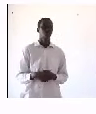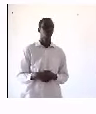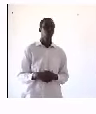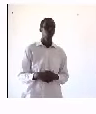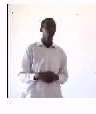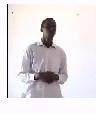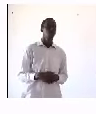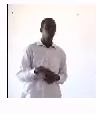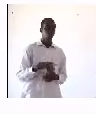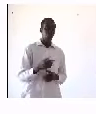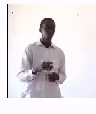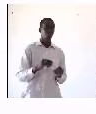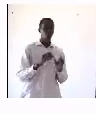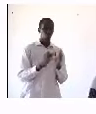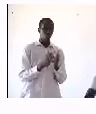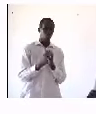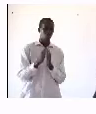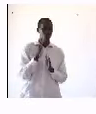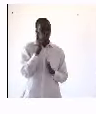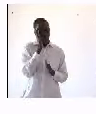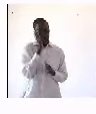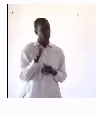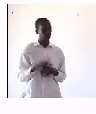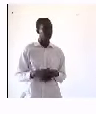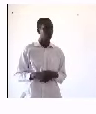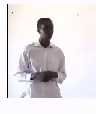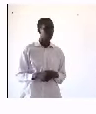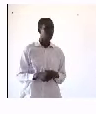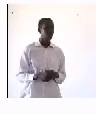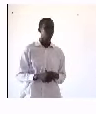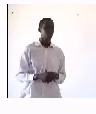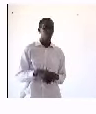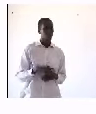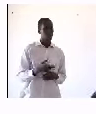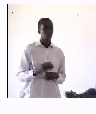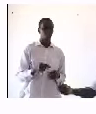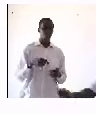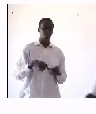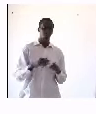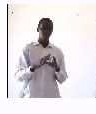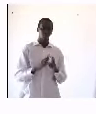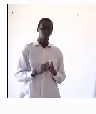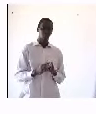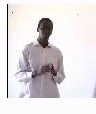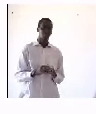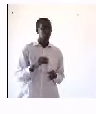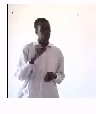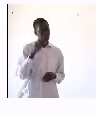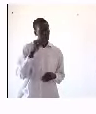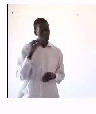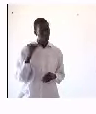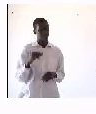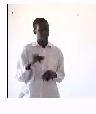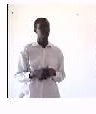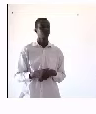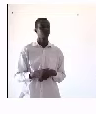So, what is the function of this hypothalamus? It controls sleep and alertness. Sometimes you can be in a class, maybe